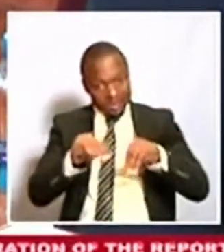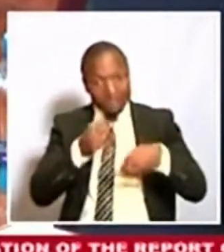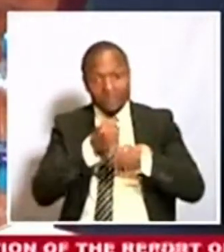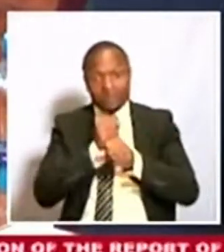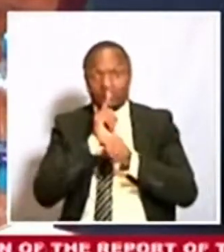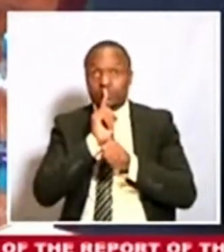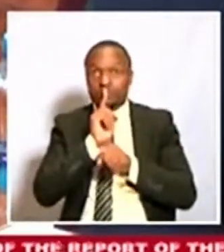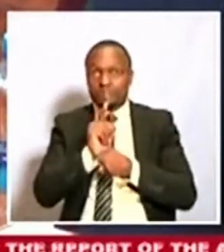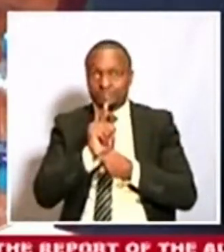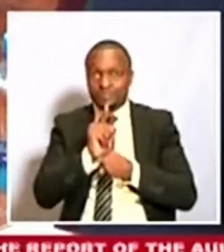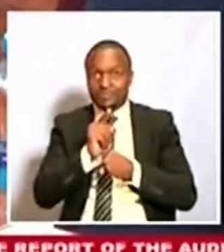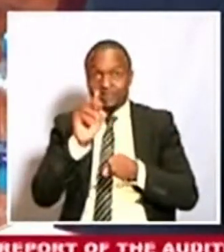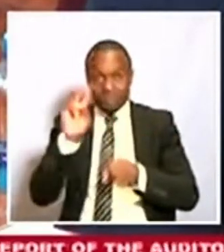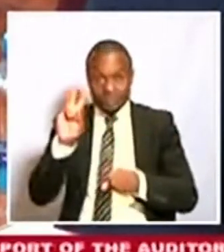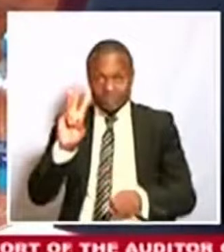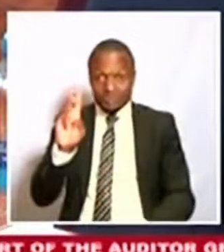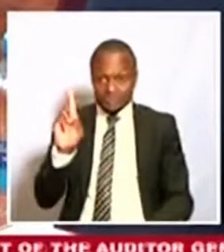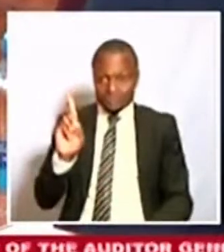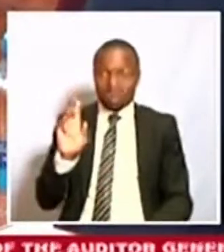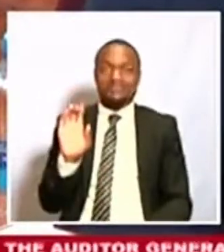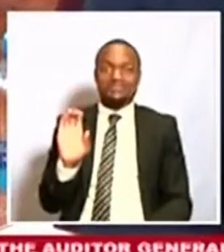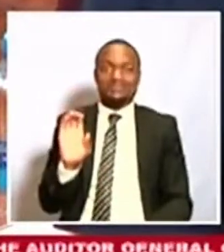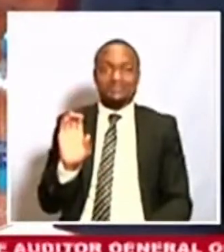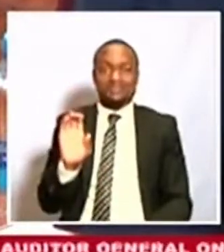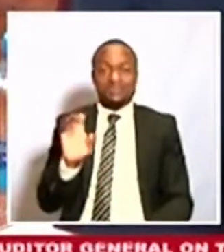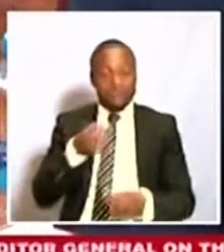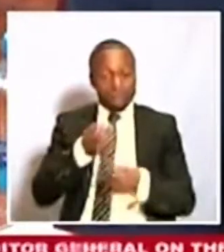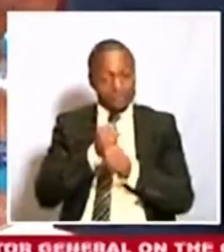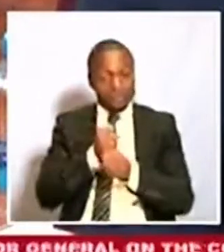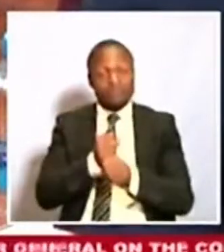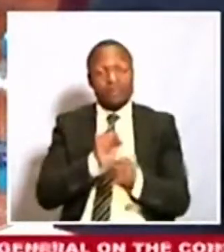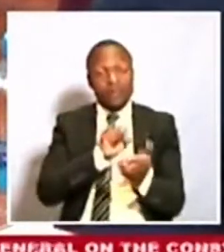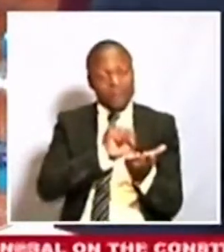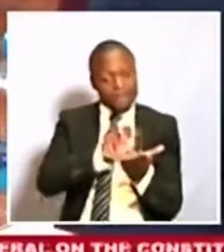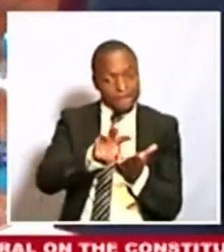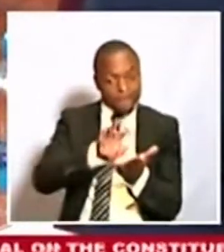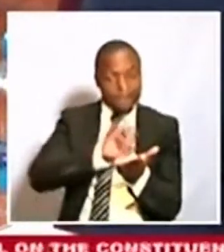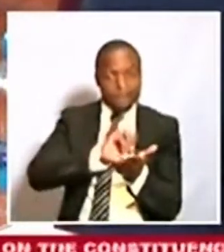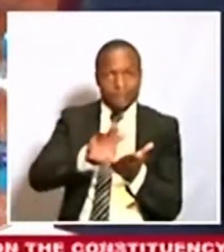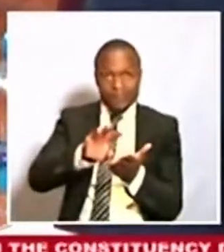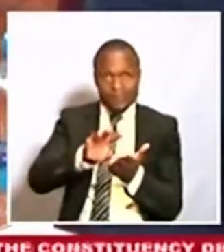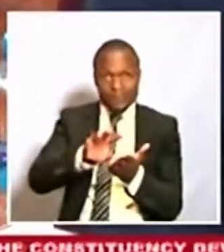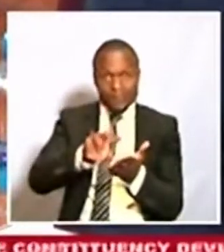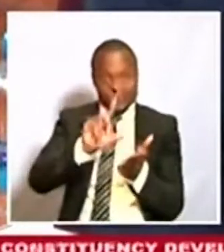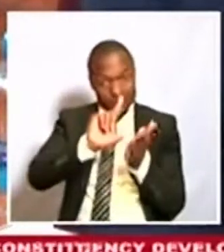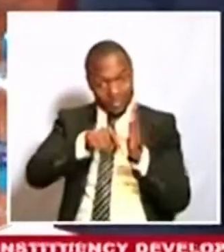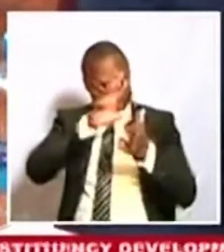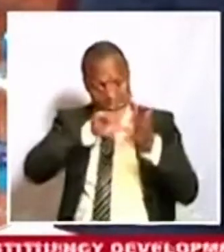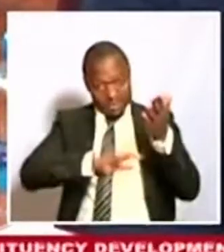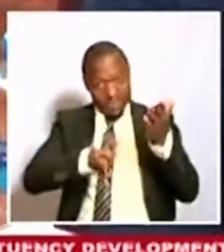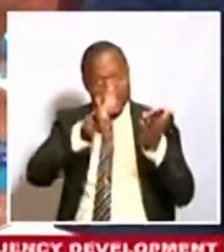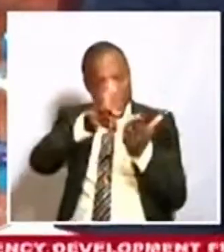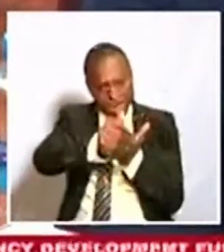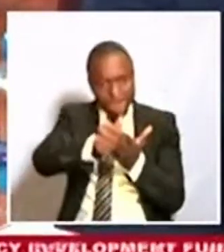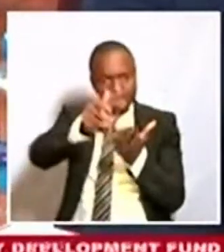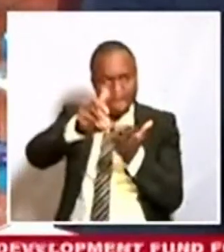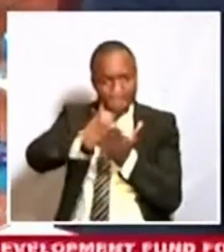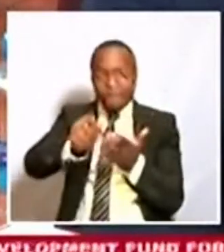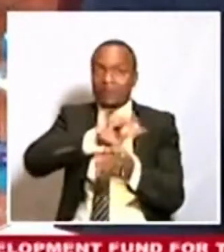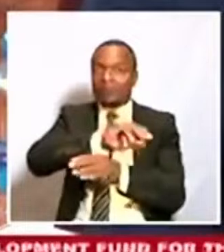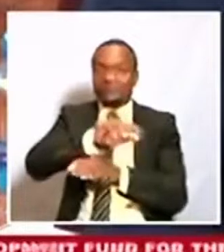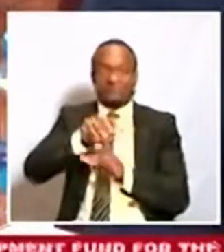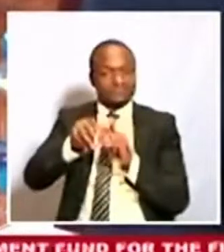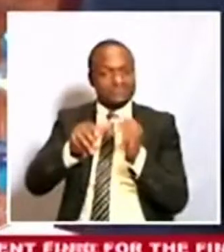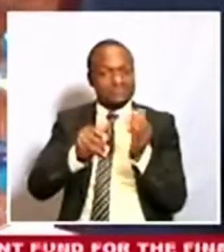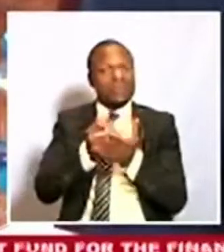that the WDCs make copies of minutes and attaches to all applications, as opposed